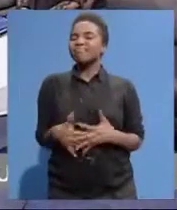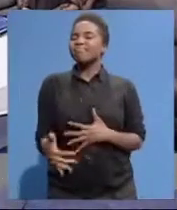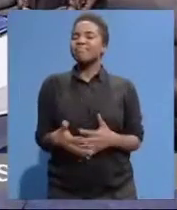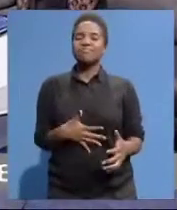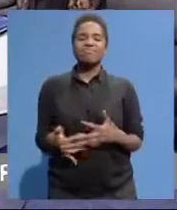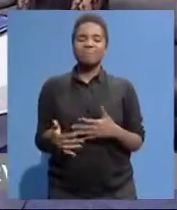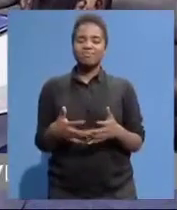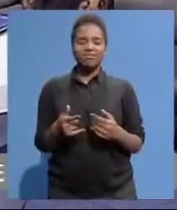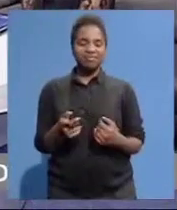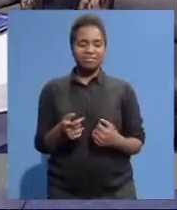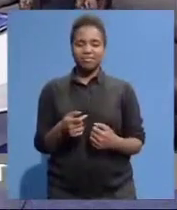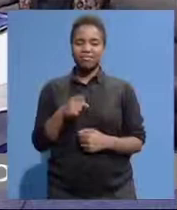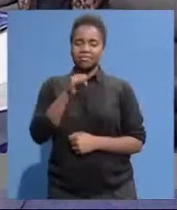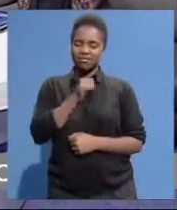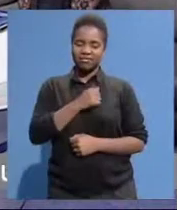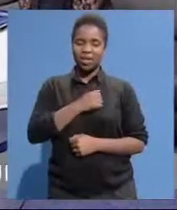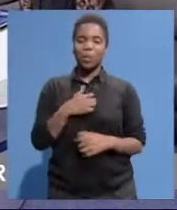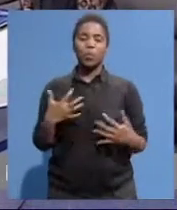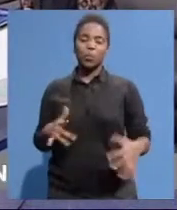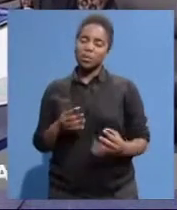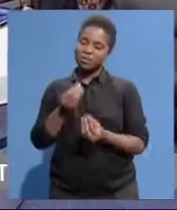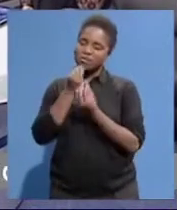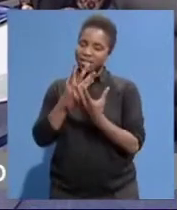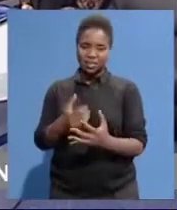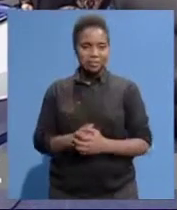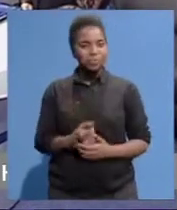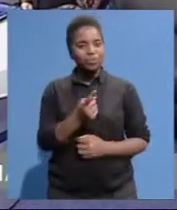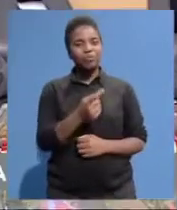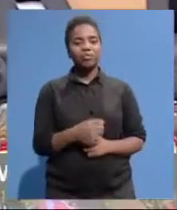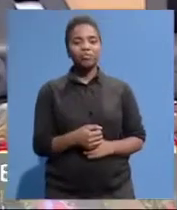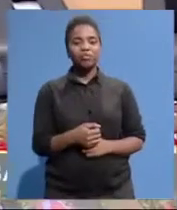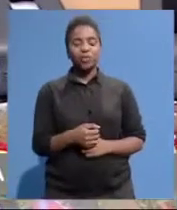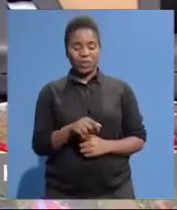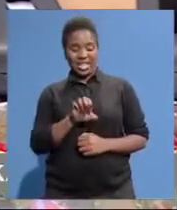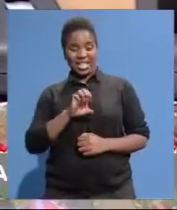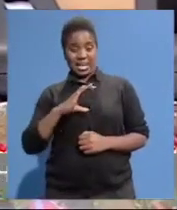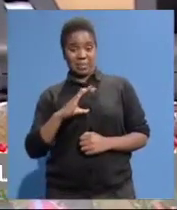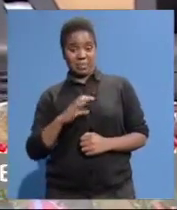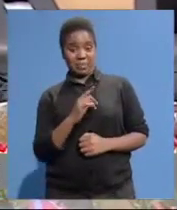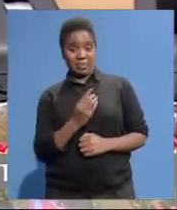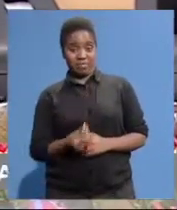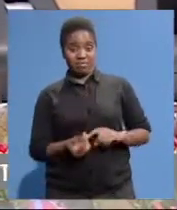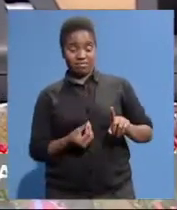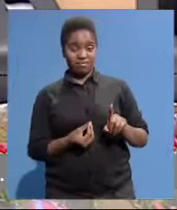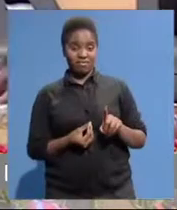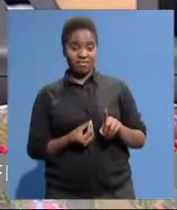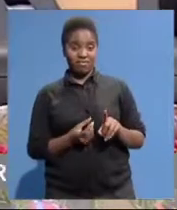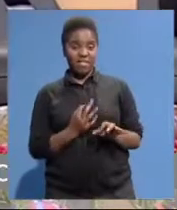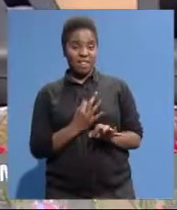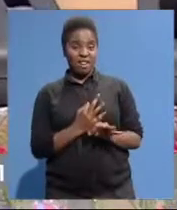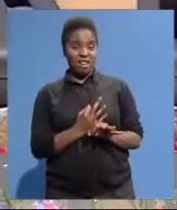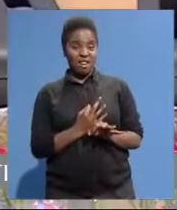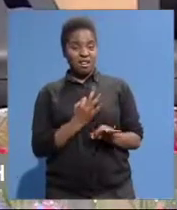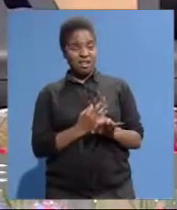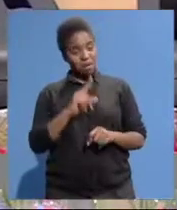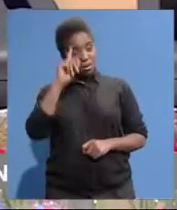music. Absolutely, absolutely. That's absolutely amazing. As a child of the Eastern Cape yourself, was that an inspiration to you